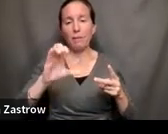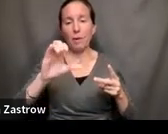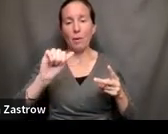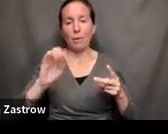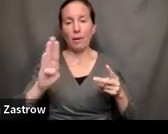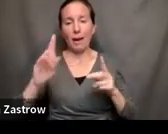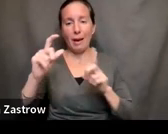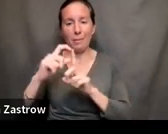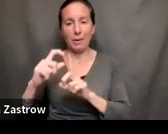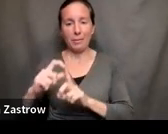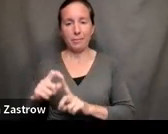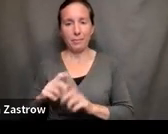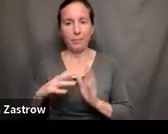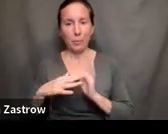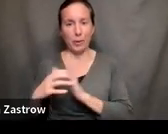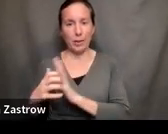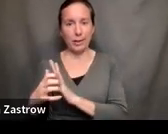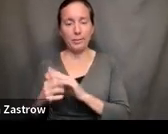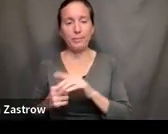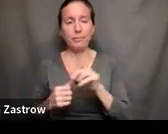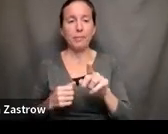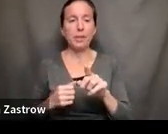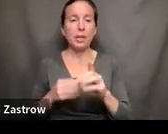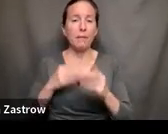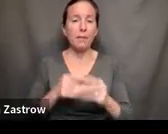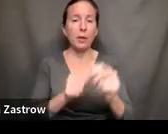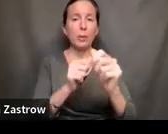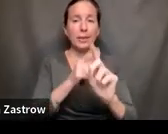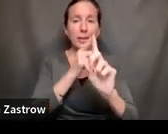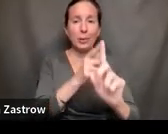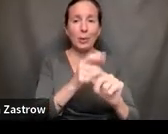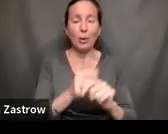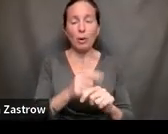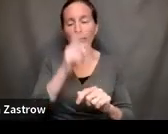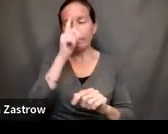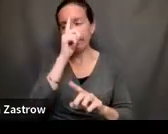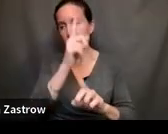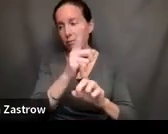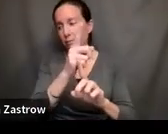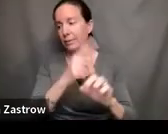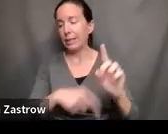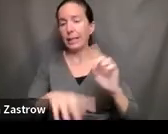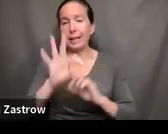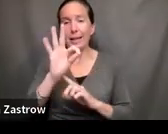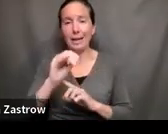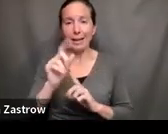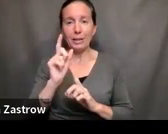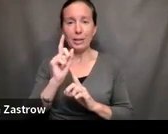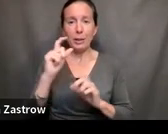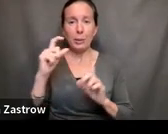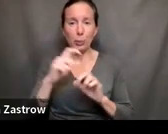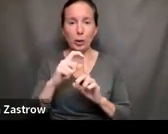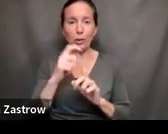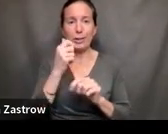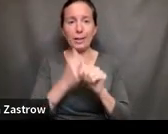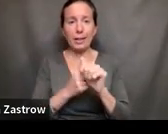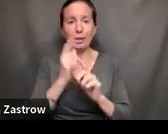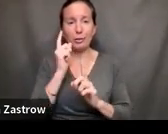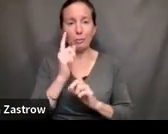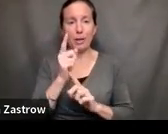we have a fluency goal. We want him to get to 95 words correct per minute using a fifth grade passage.